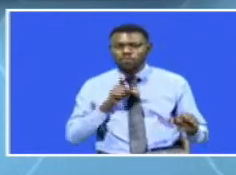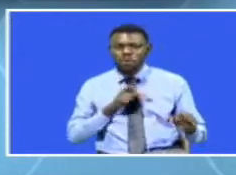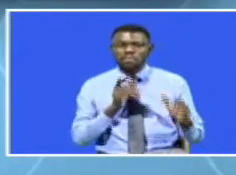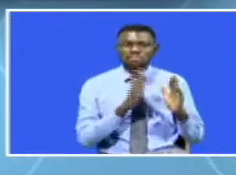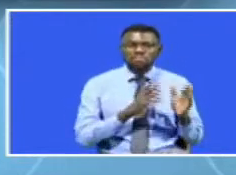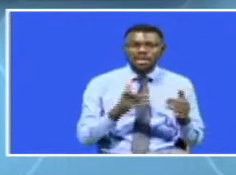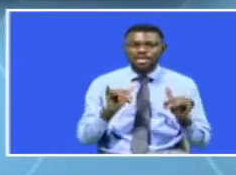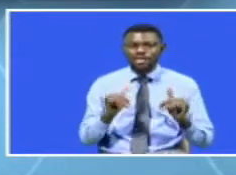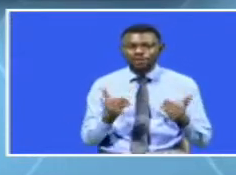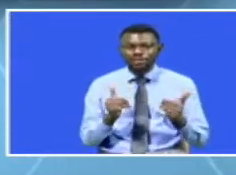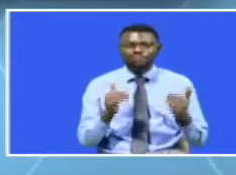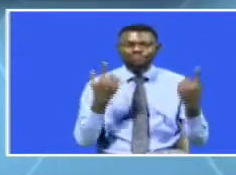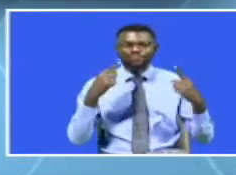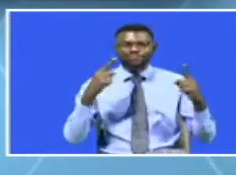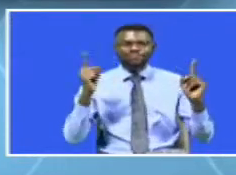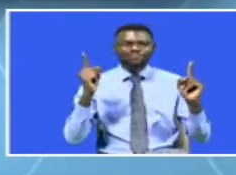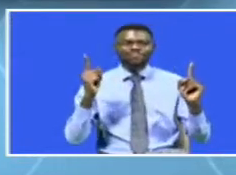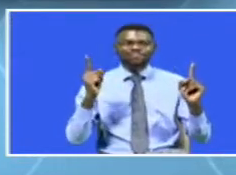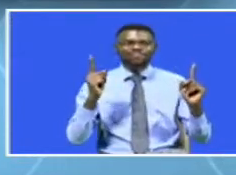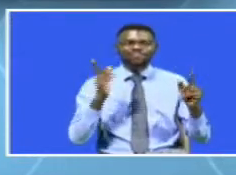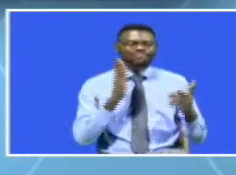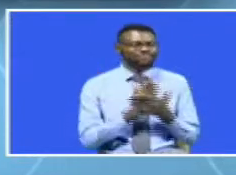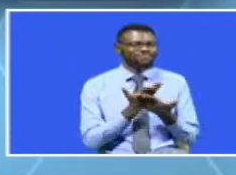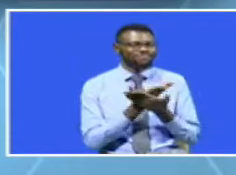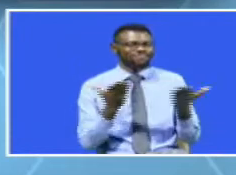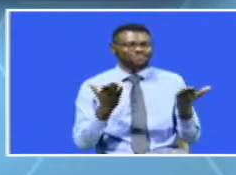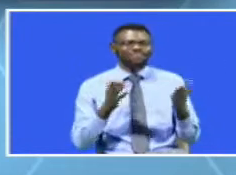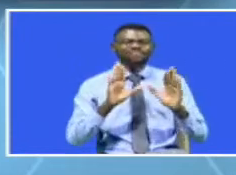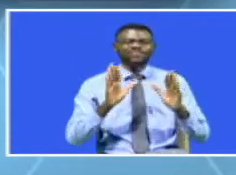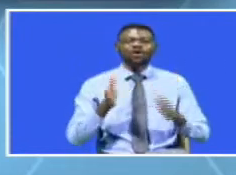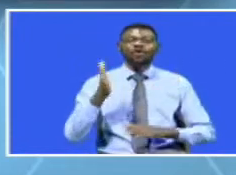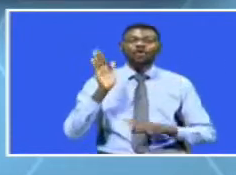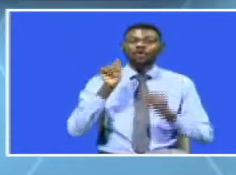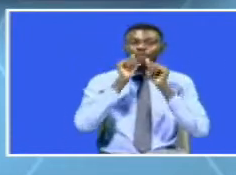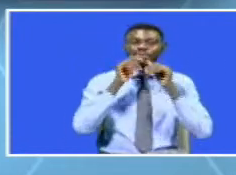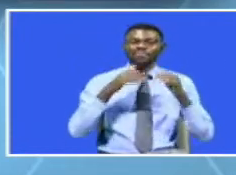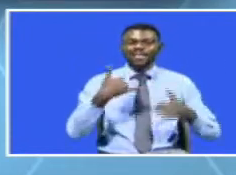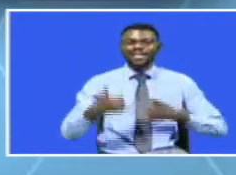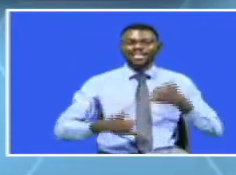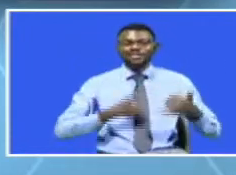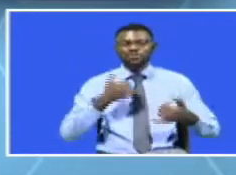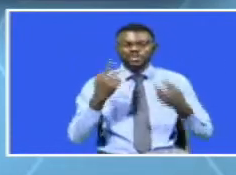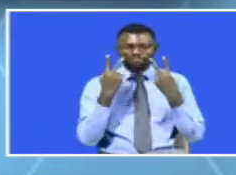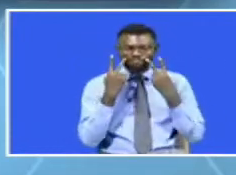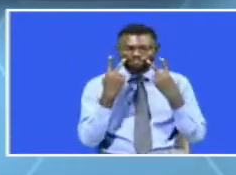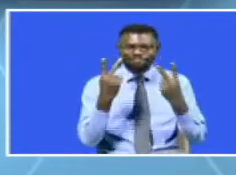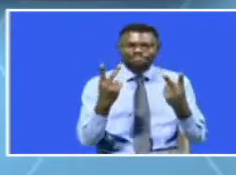scene who made this bulletin success, I cannot do without you. God bless. Enjoy the rest of your viewing.